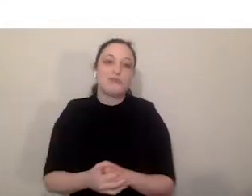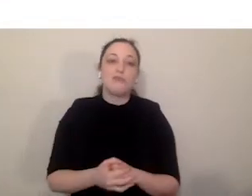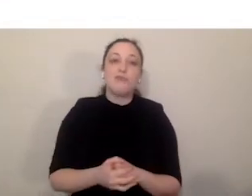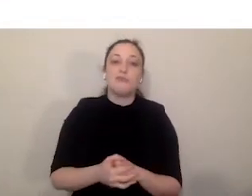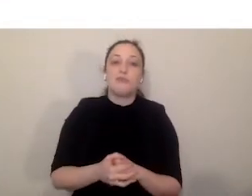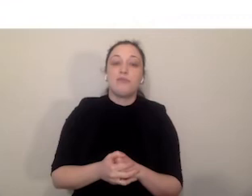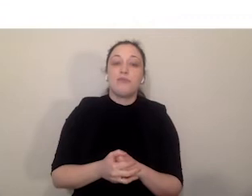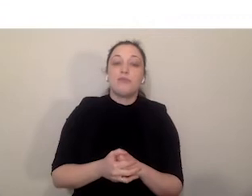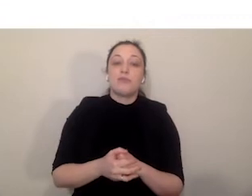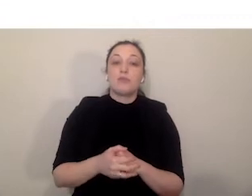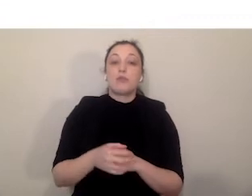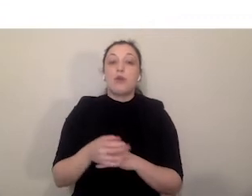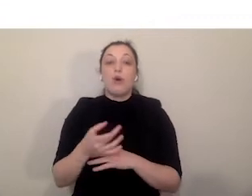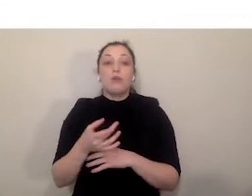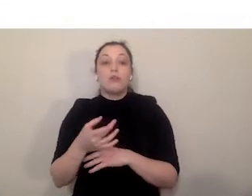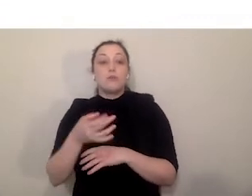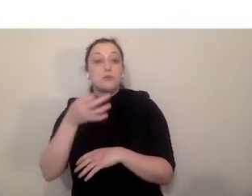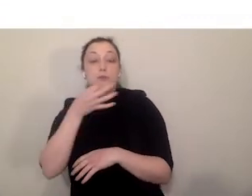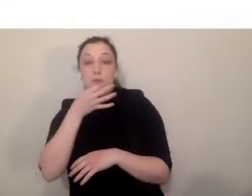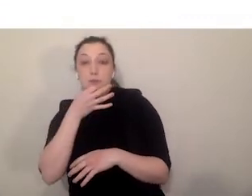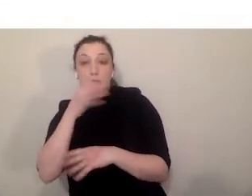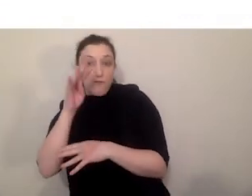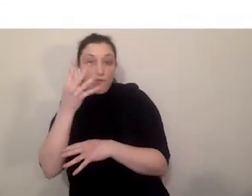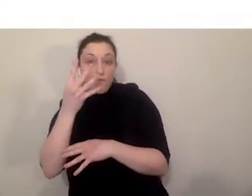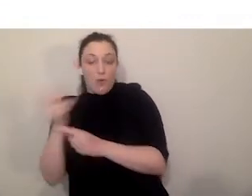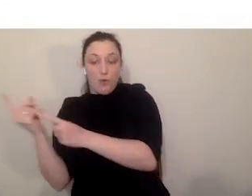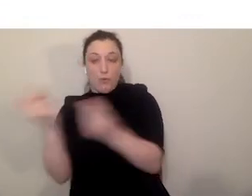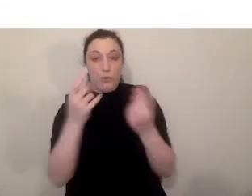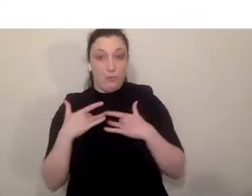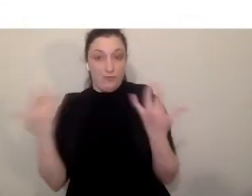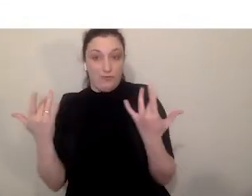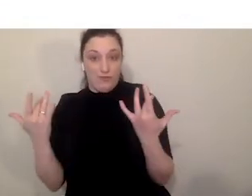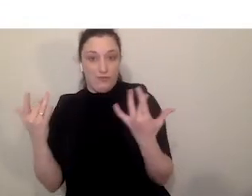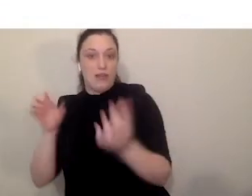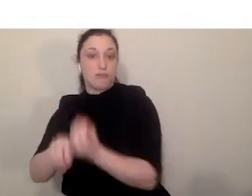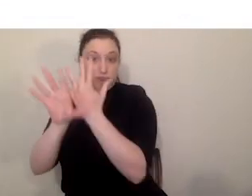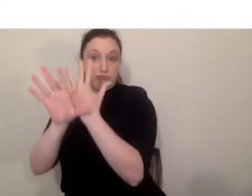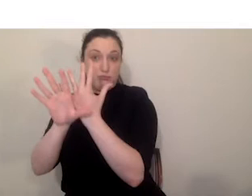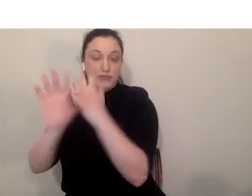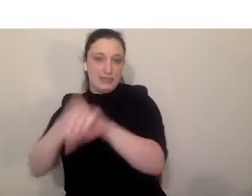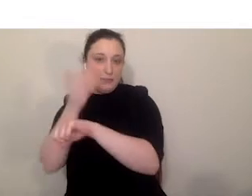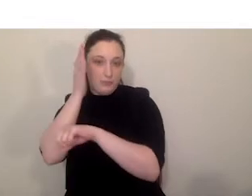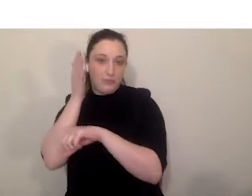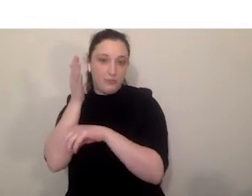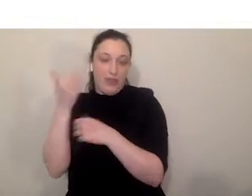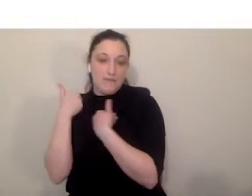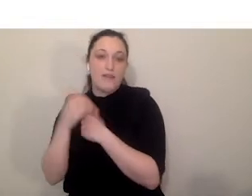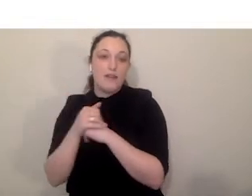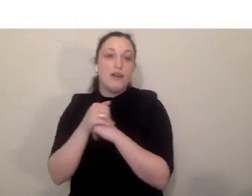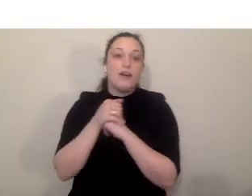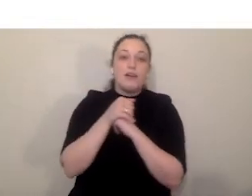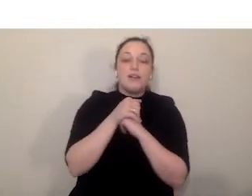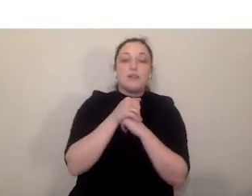virtual recruitment event coming up. Very, very successful from a candidate perspective and the partner's perspective. An opportunity